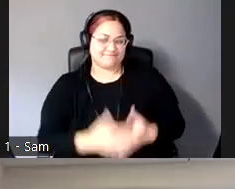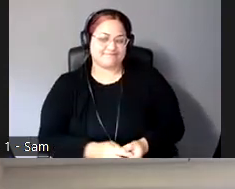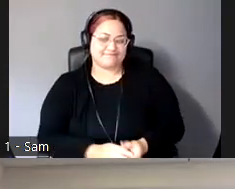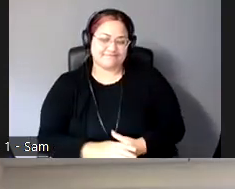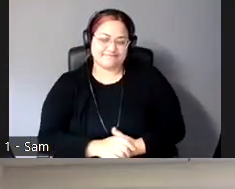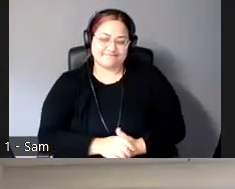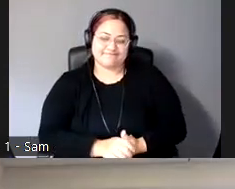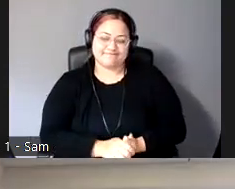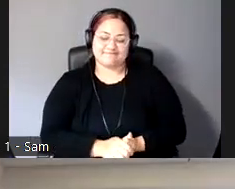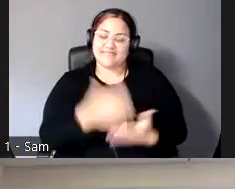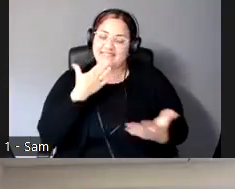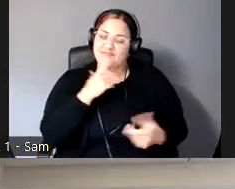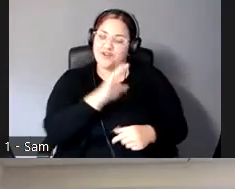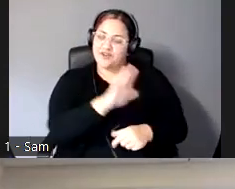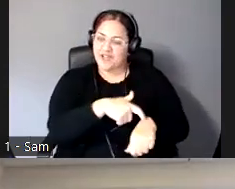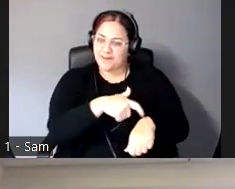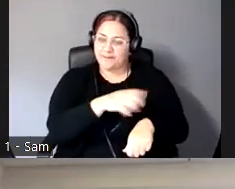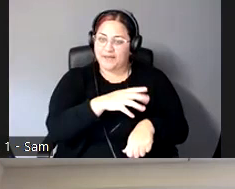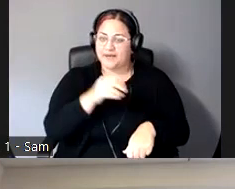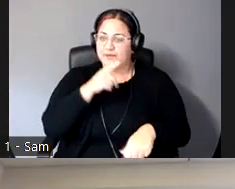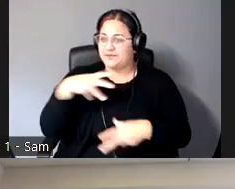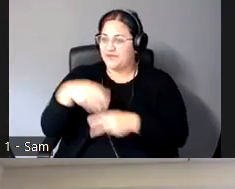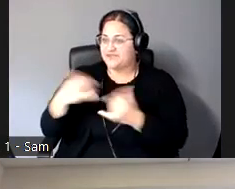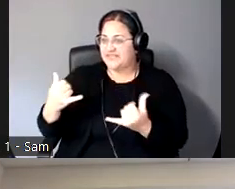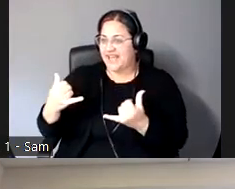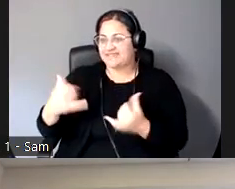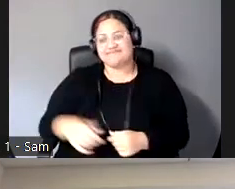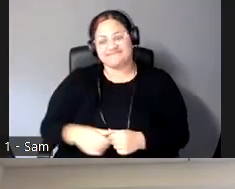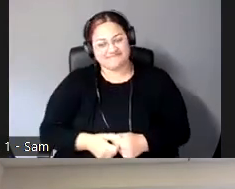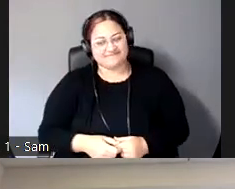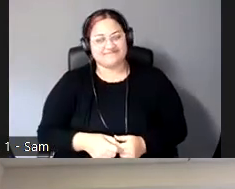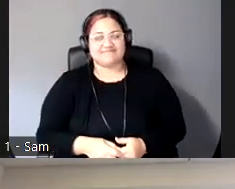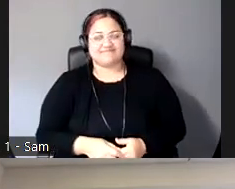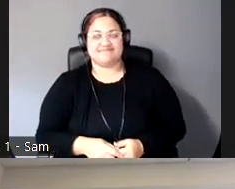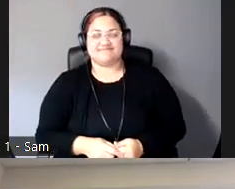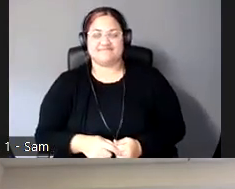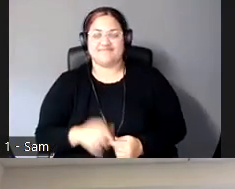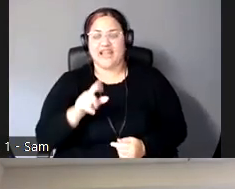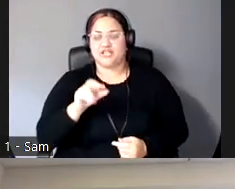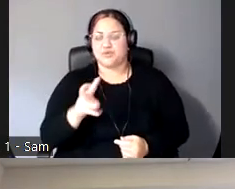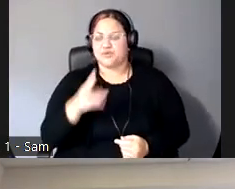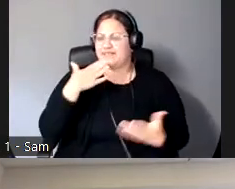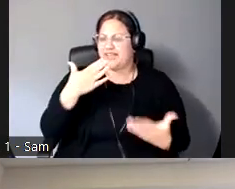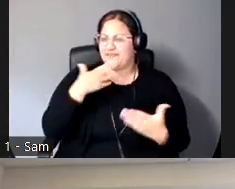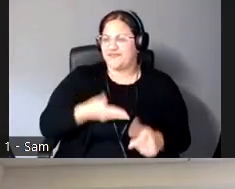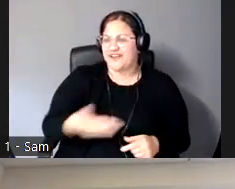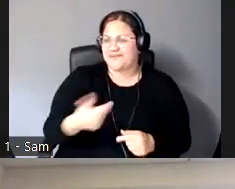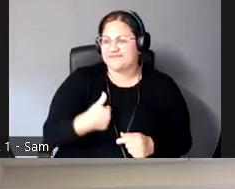and thank you for everyone who participated today in our session. Thank you for having me. Thank you.